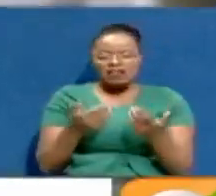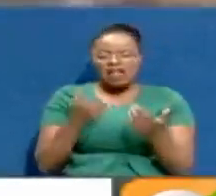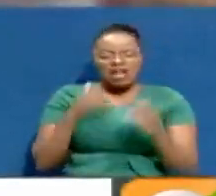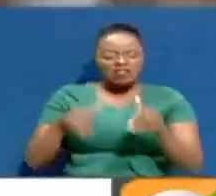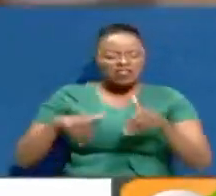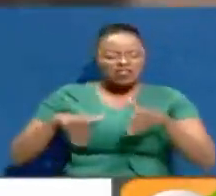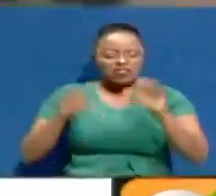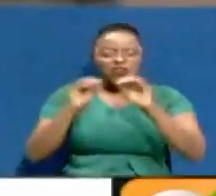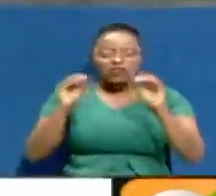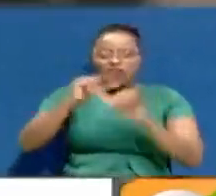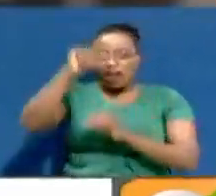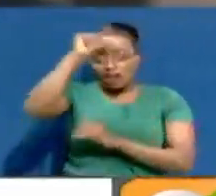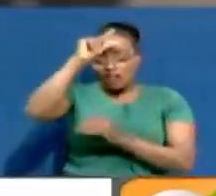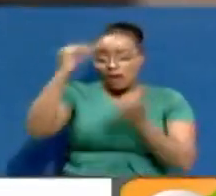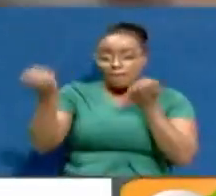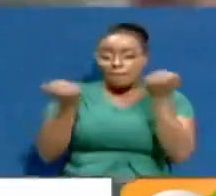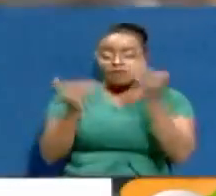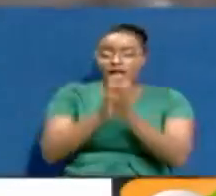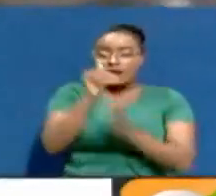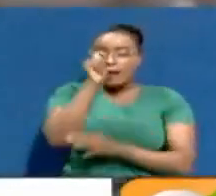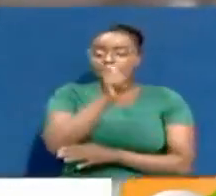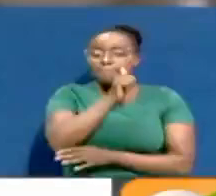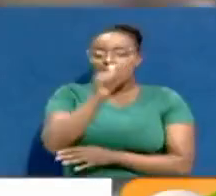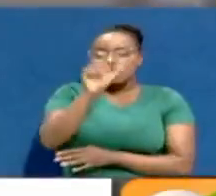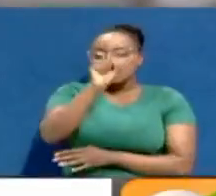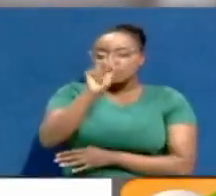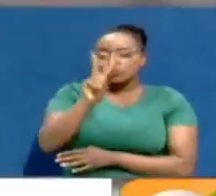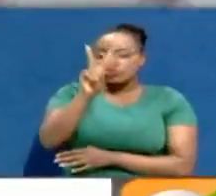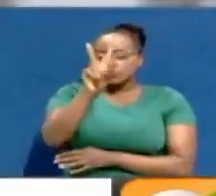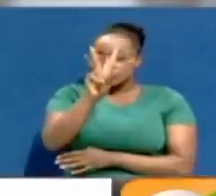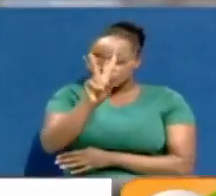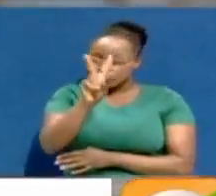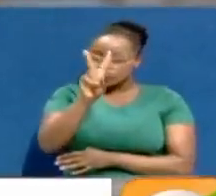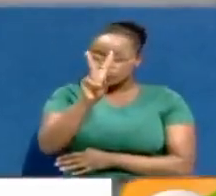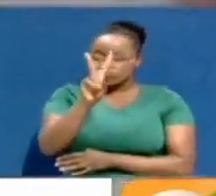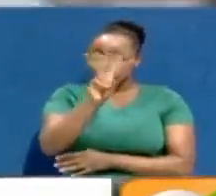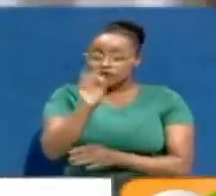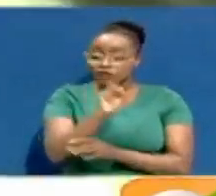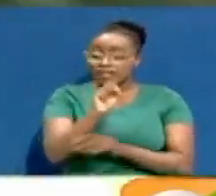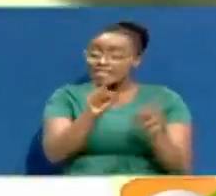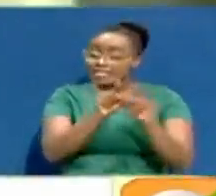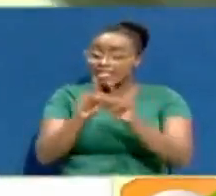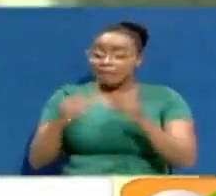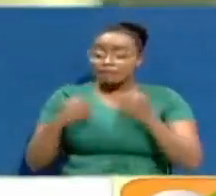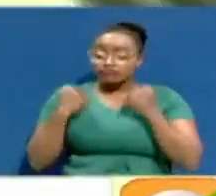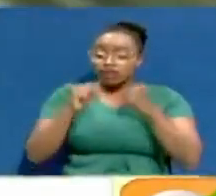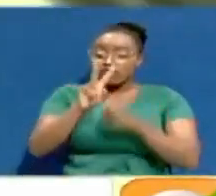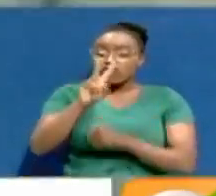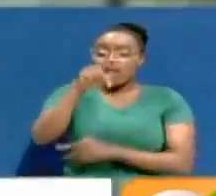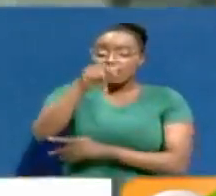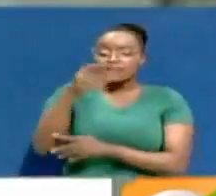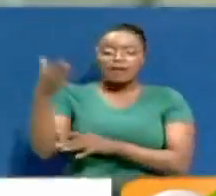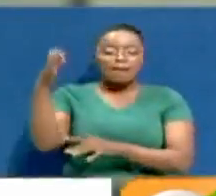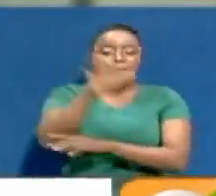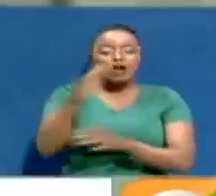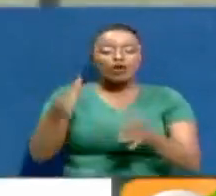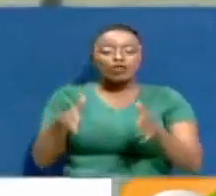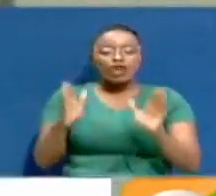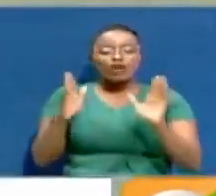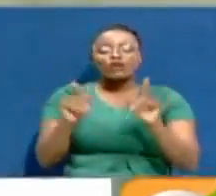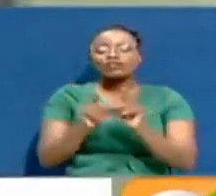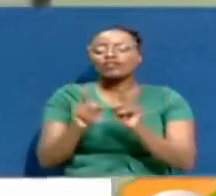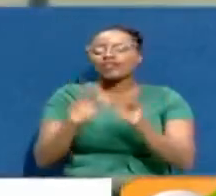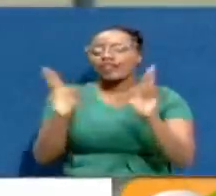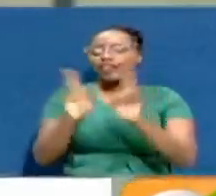dead. Government vehicles and private SUVs supposedly carrying VIPs are back on the roads in